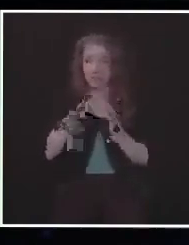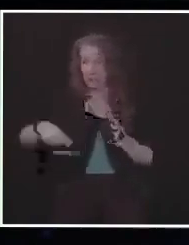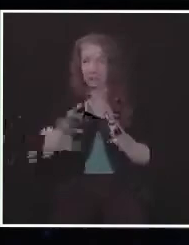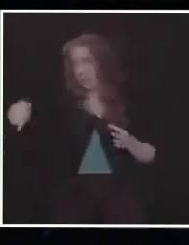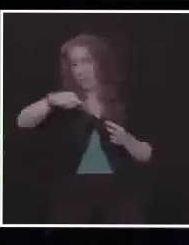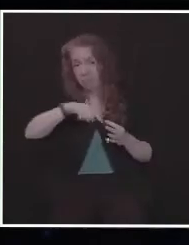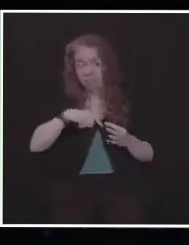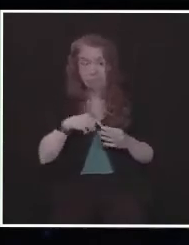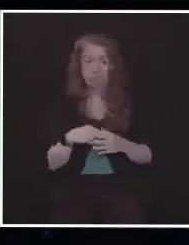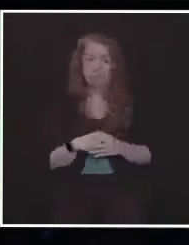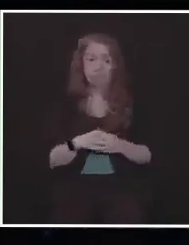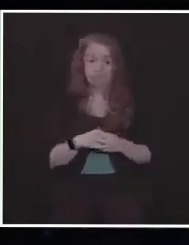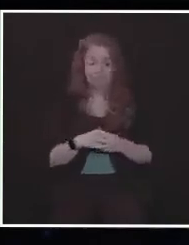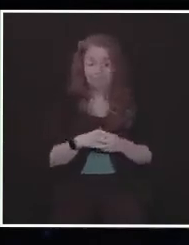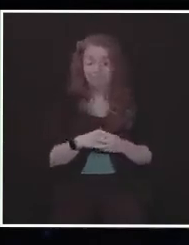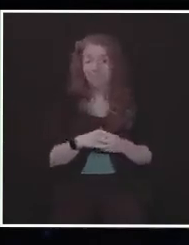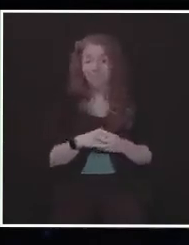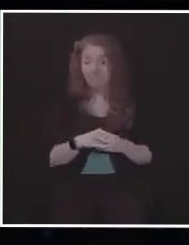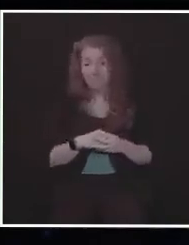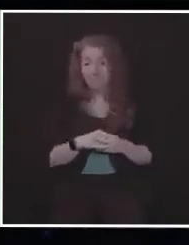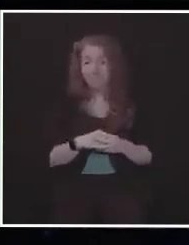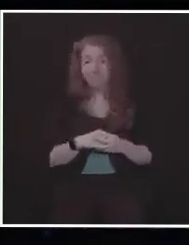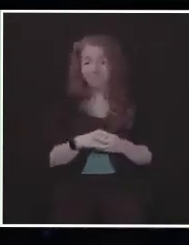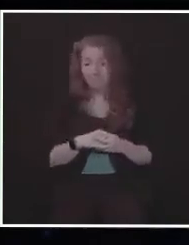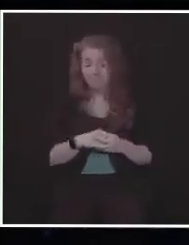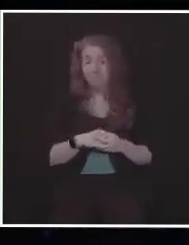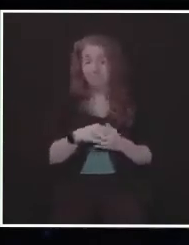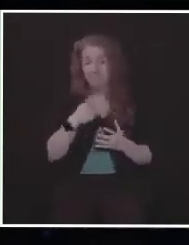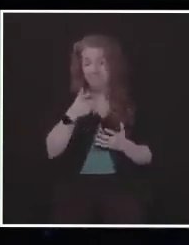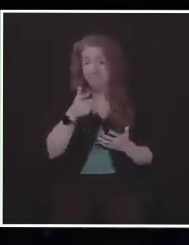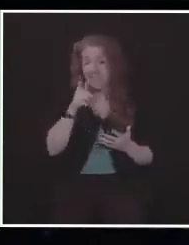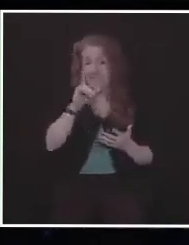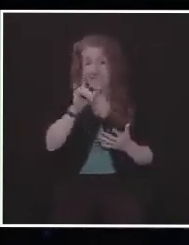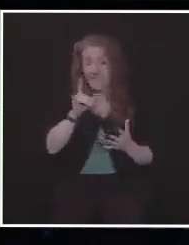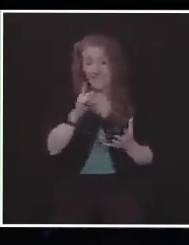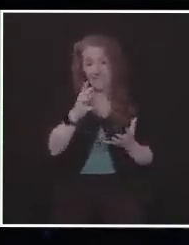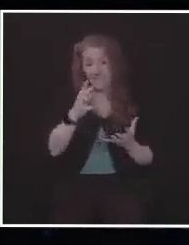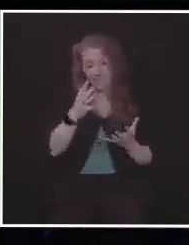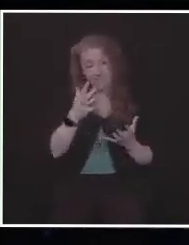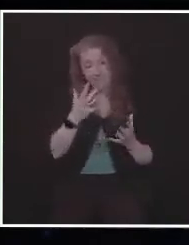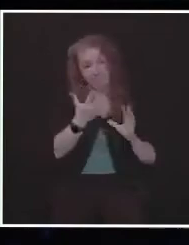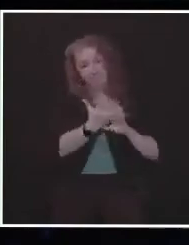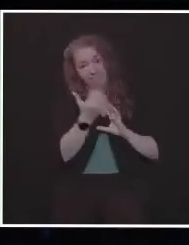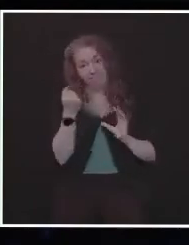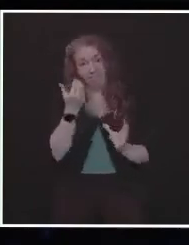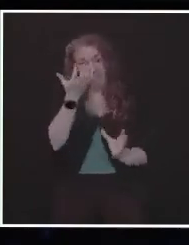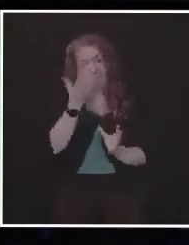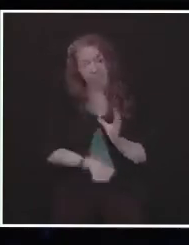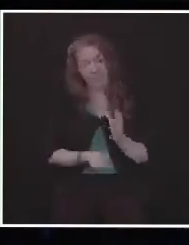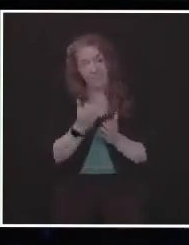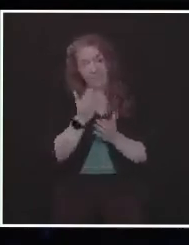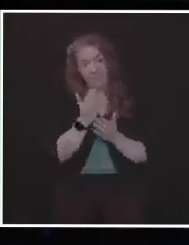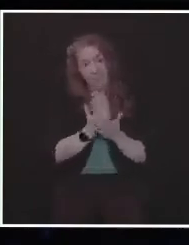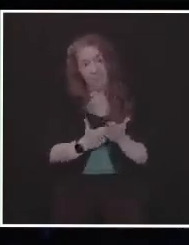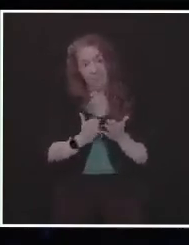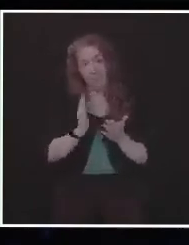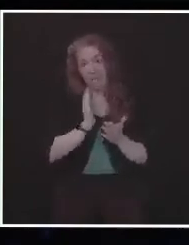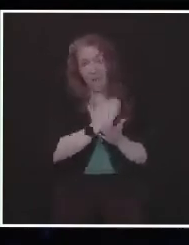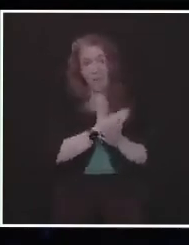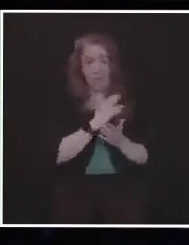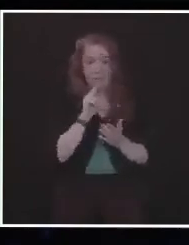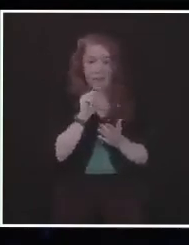It has indeed caused the untimely death of a number of our NASA family